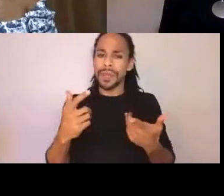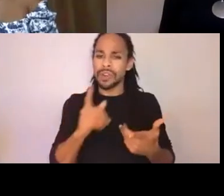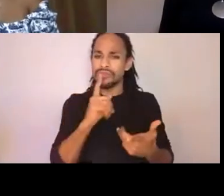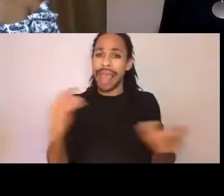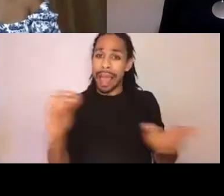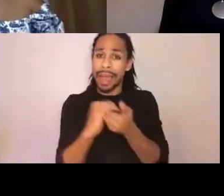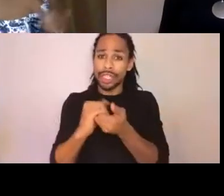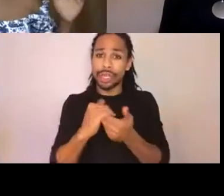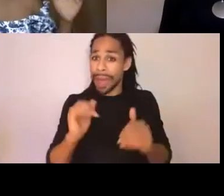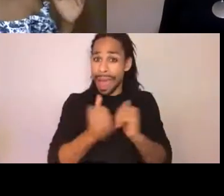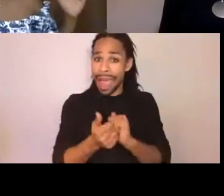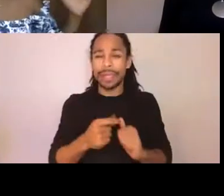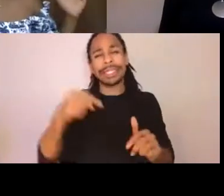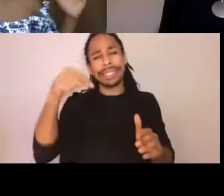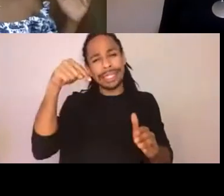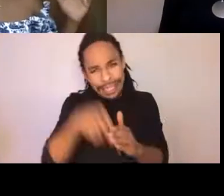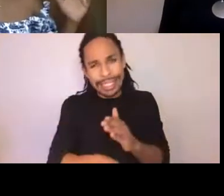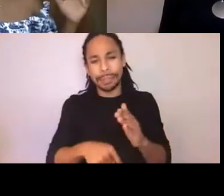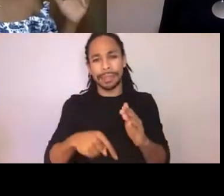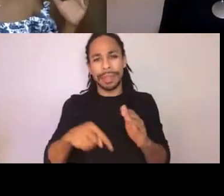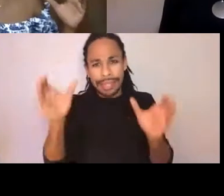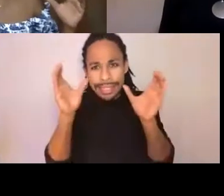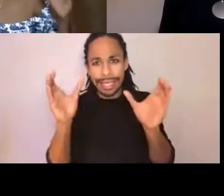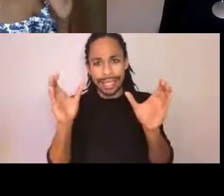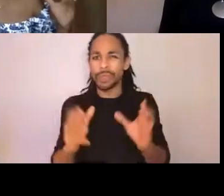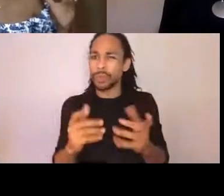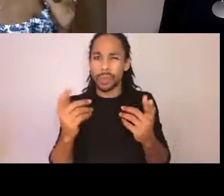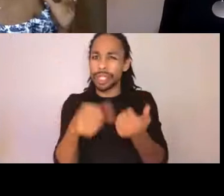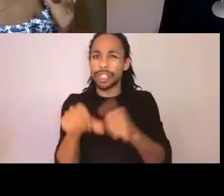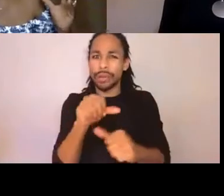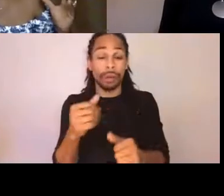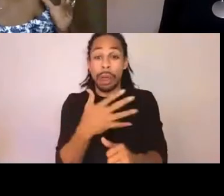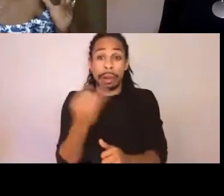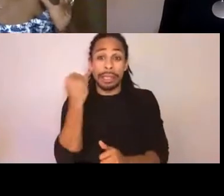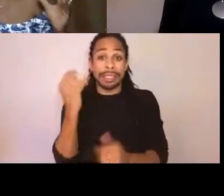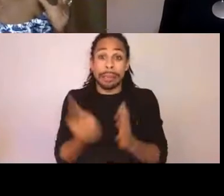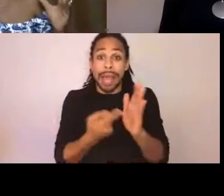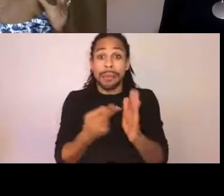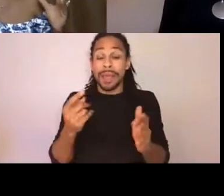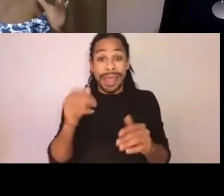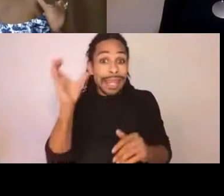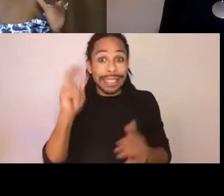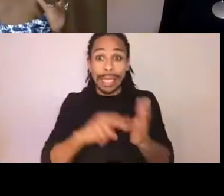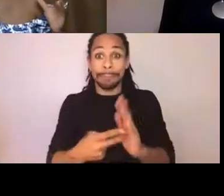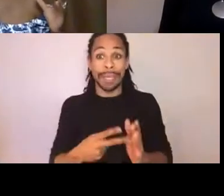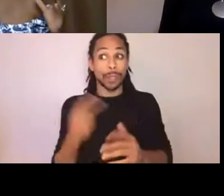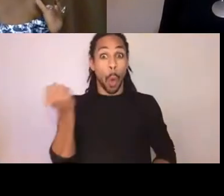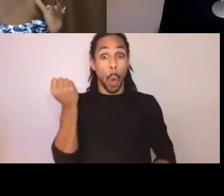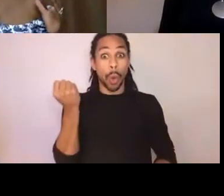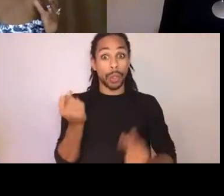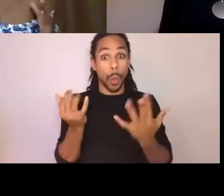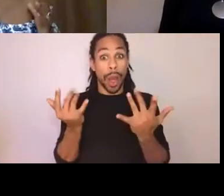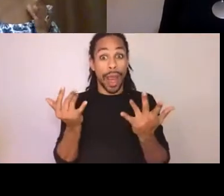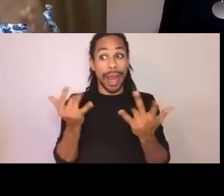up, if only to hold space and wait to hear what are actionable steps that